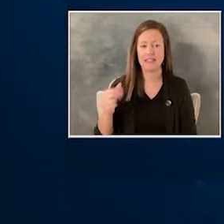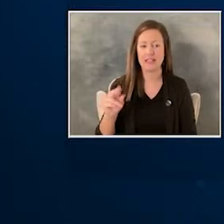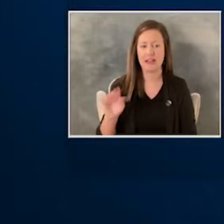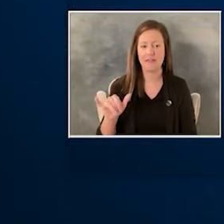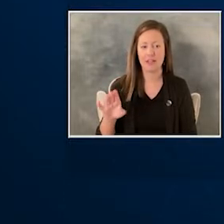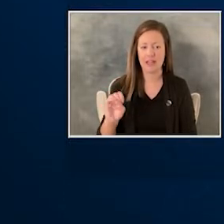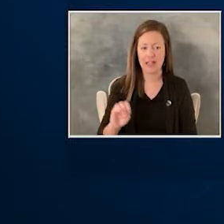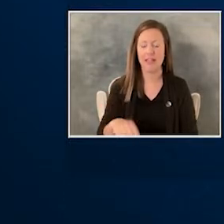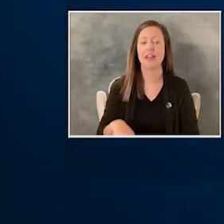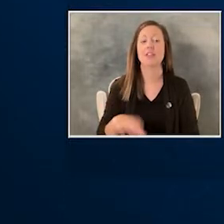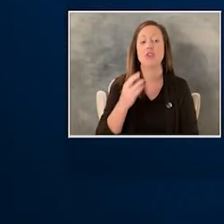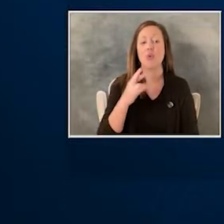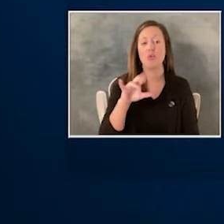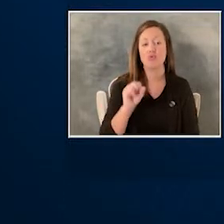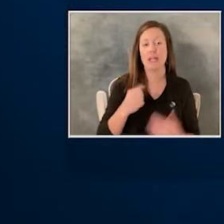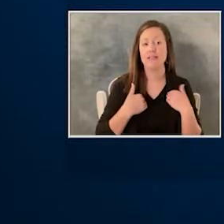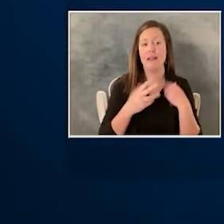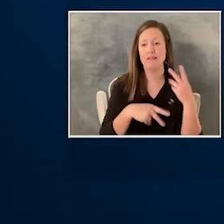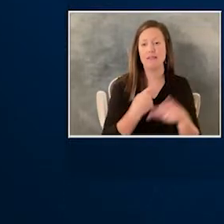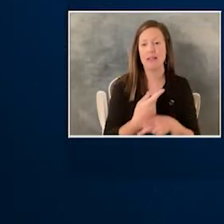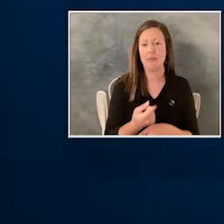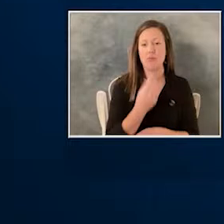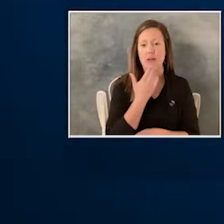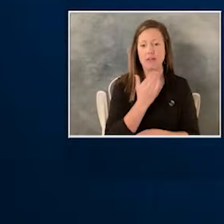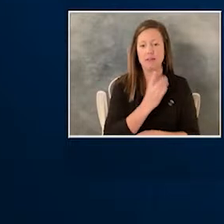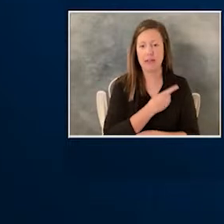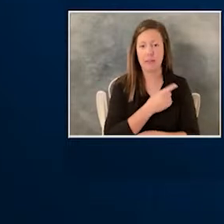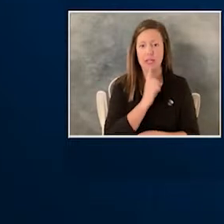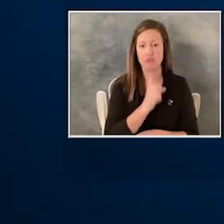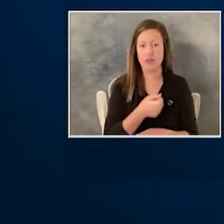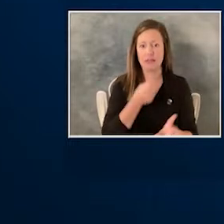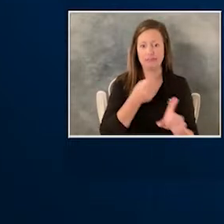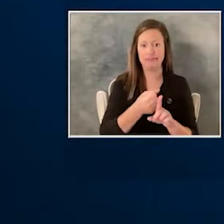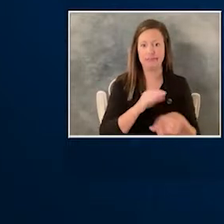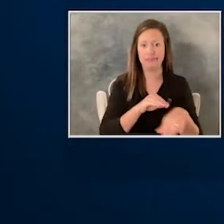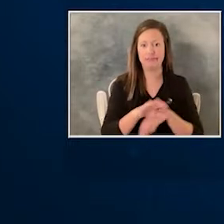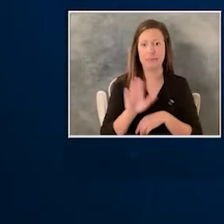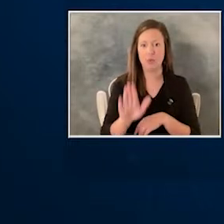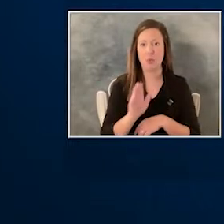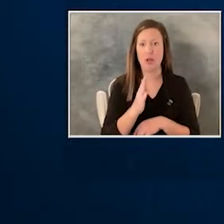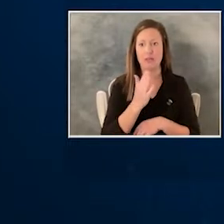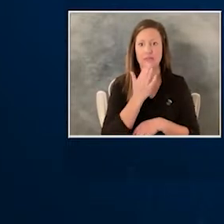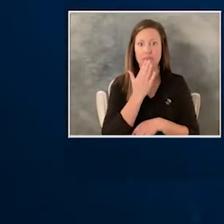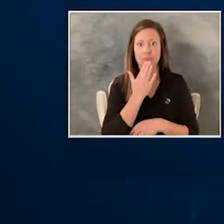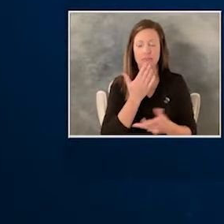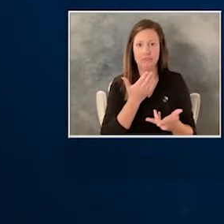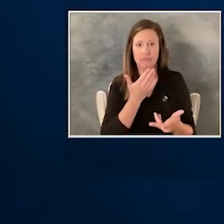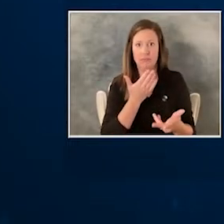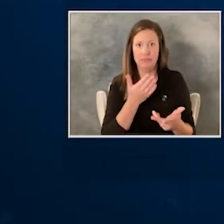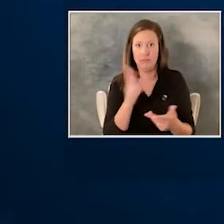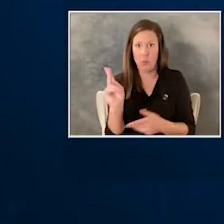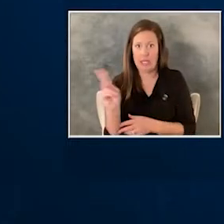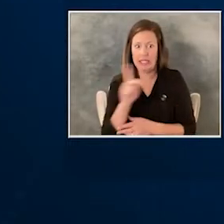diabetes was really taking its toll on your kidneys. Is that what led to you needing a transplant?